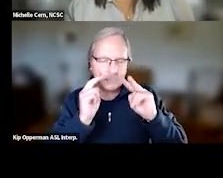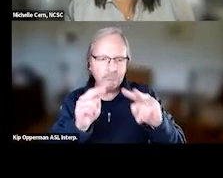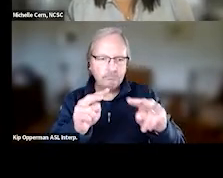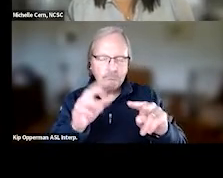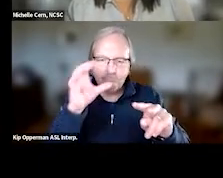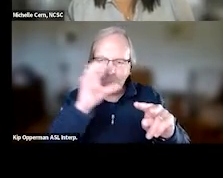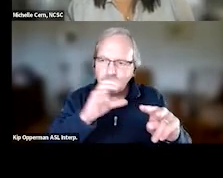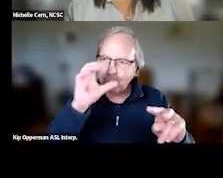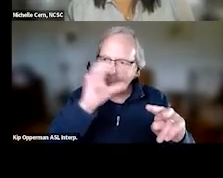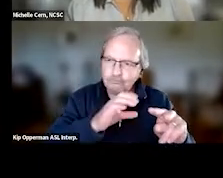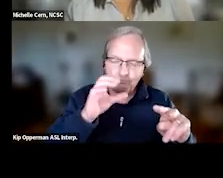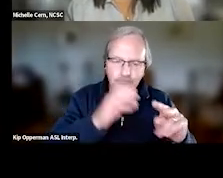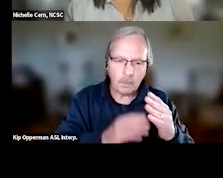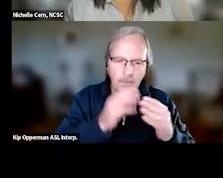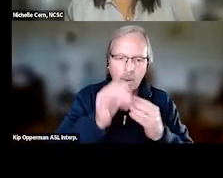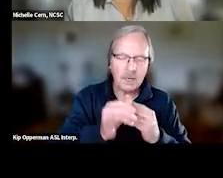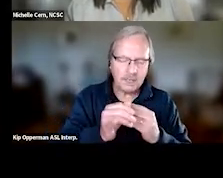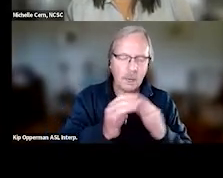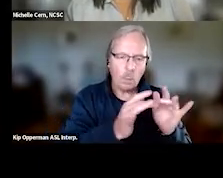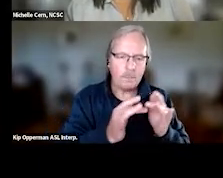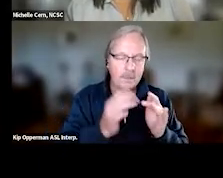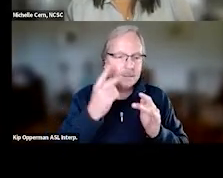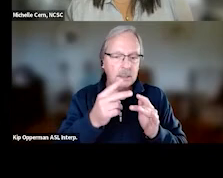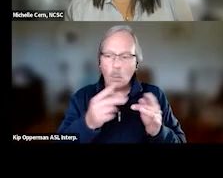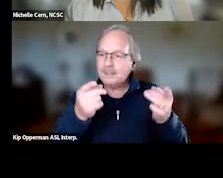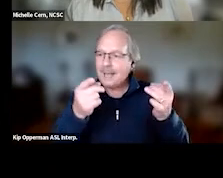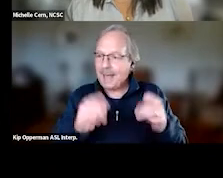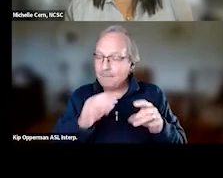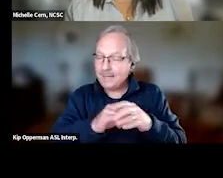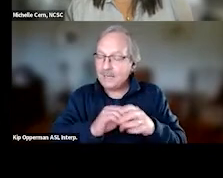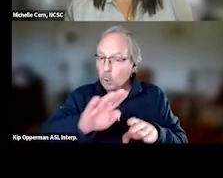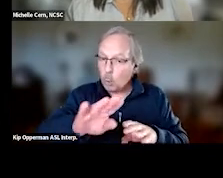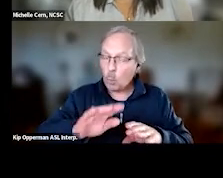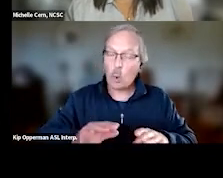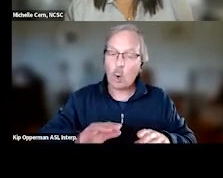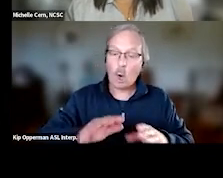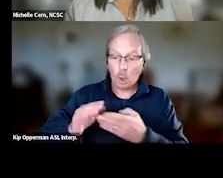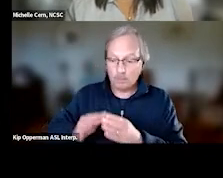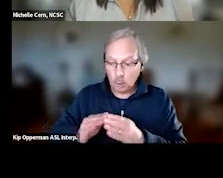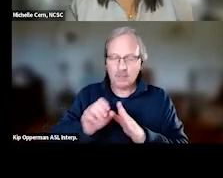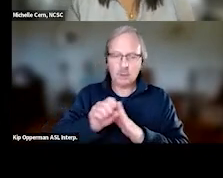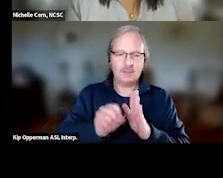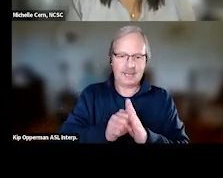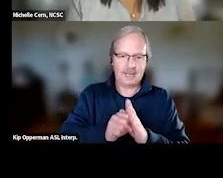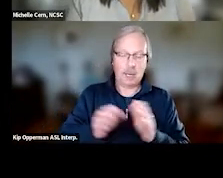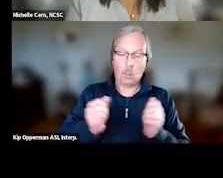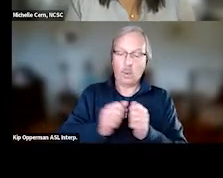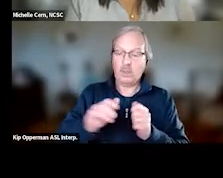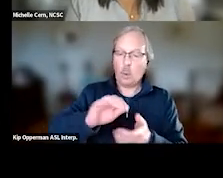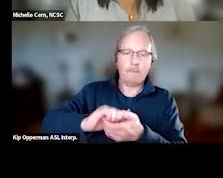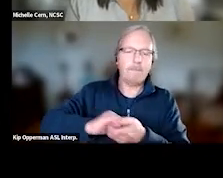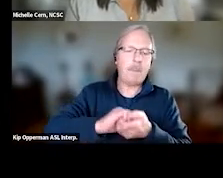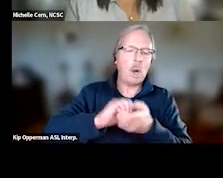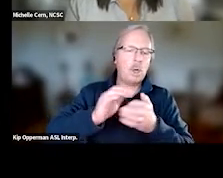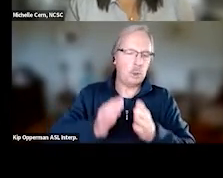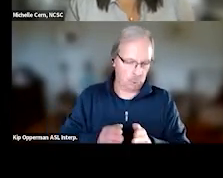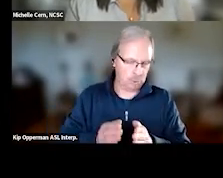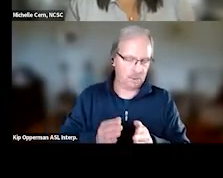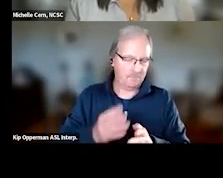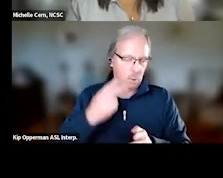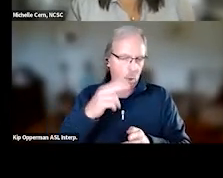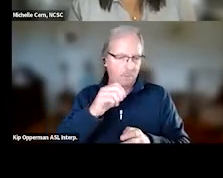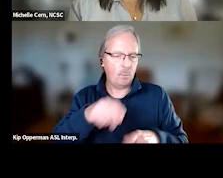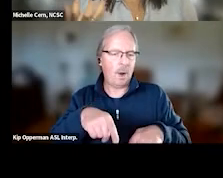the Project ECHO website and to see what's going on in your community, in your state, and with your partners, if you're looking for an opportunity